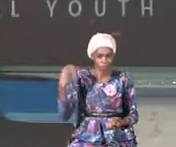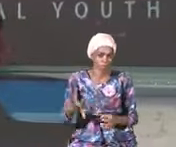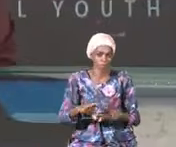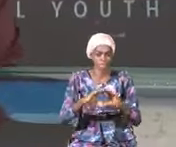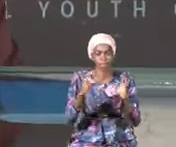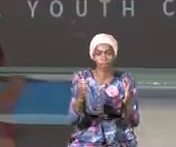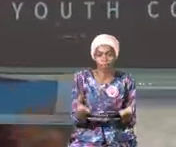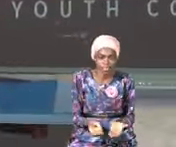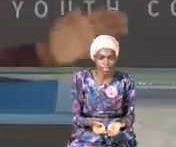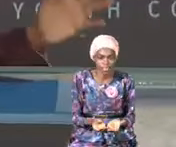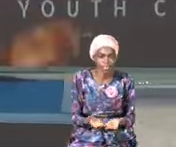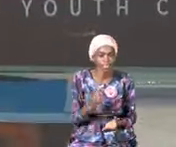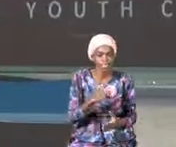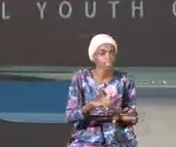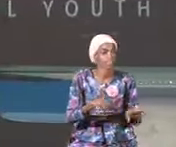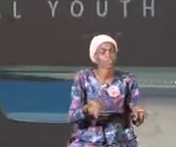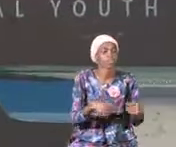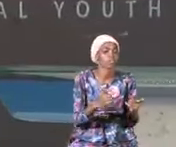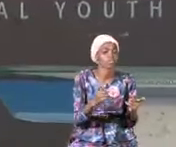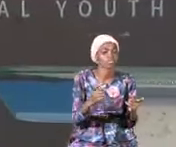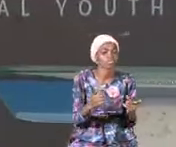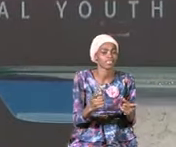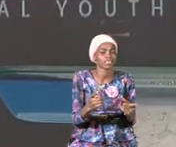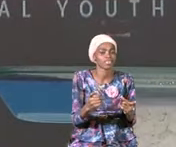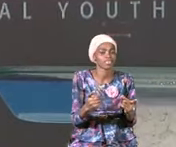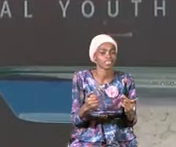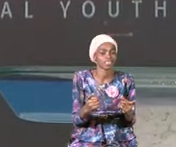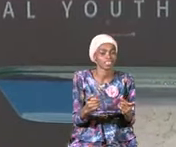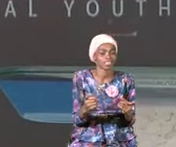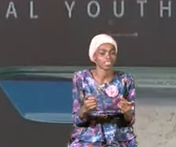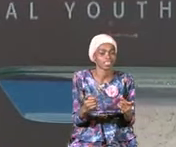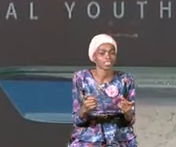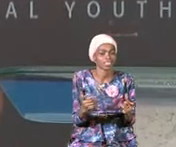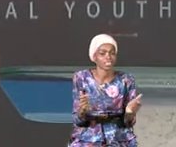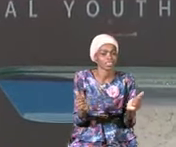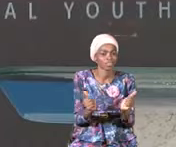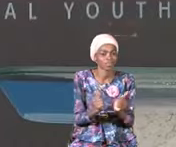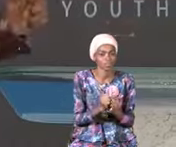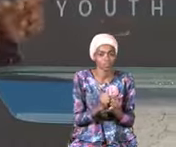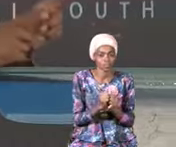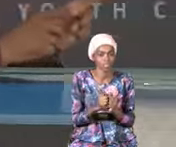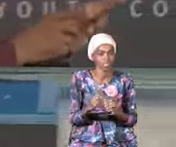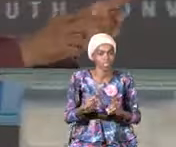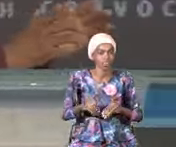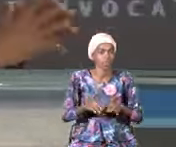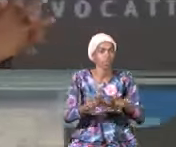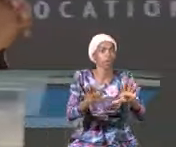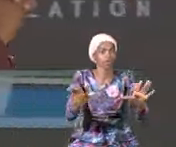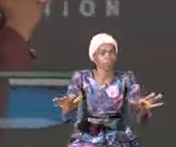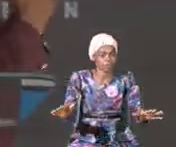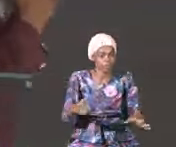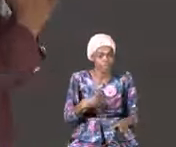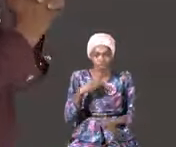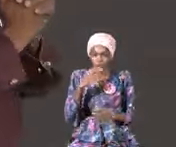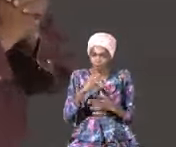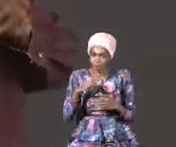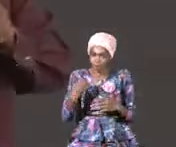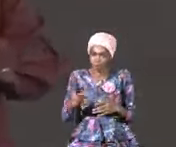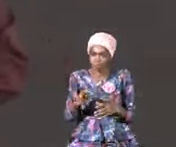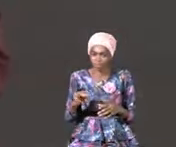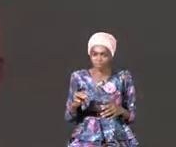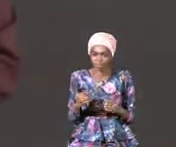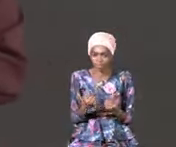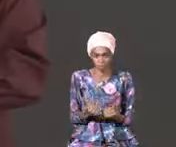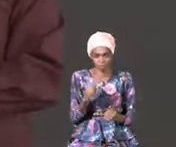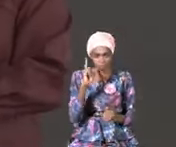you just go with them, with the pack, and with the crowd. All of a sudden, one day,